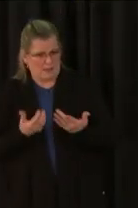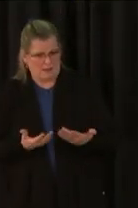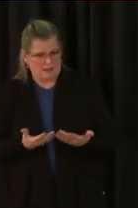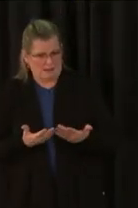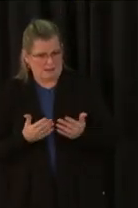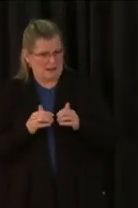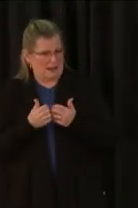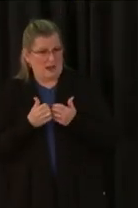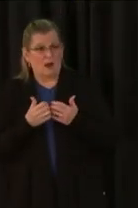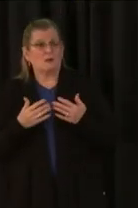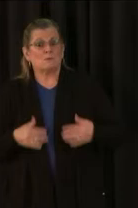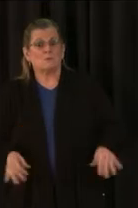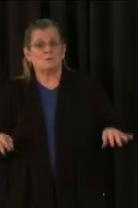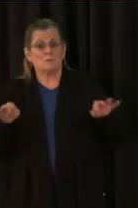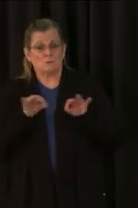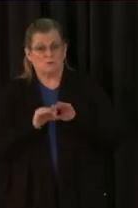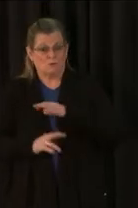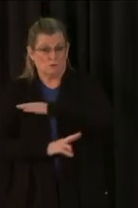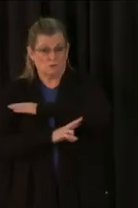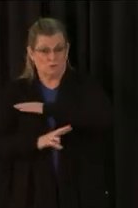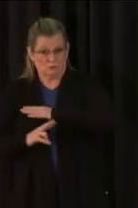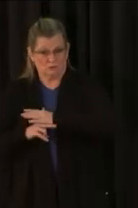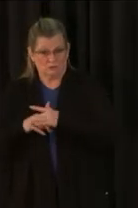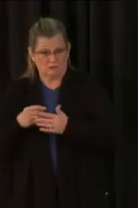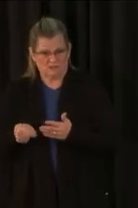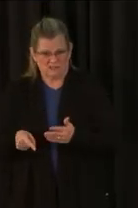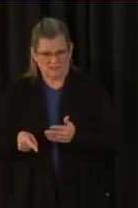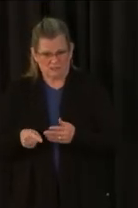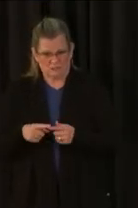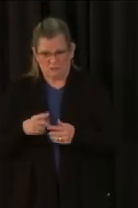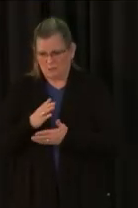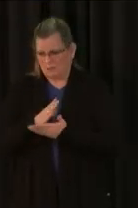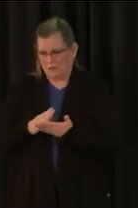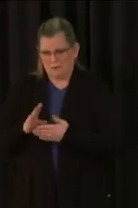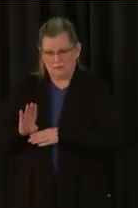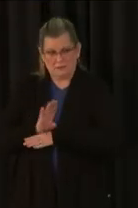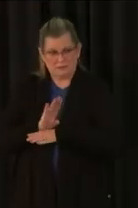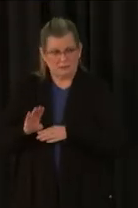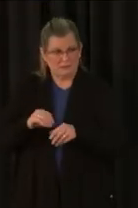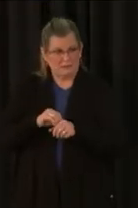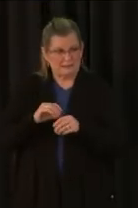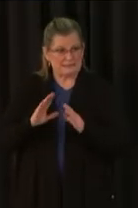how important the Bridge Fund is to this sector of business in the city.